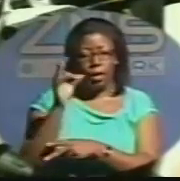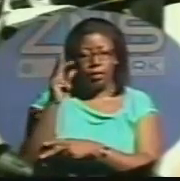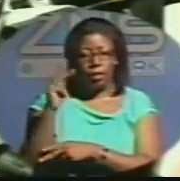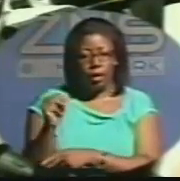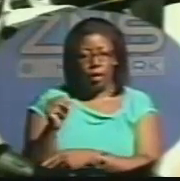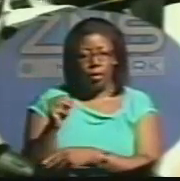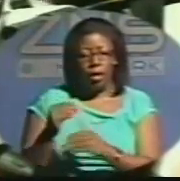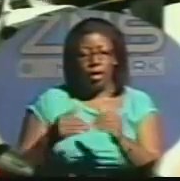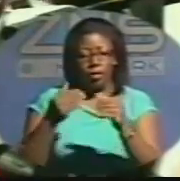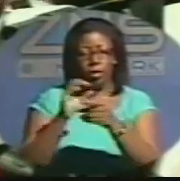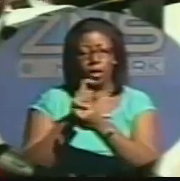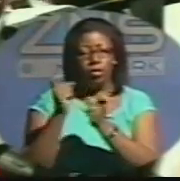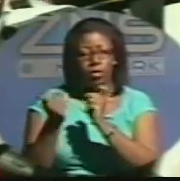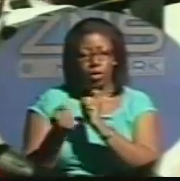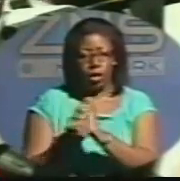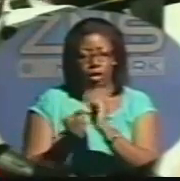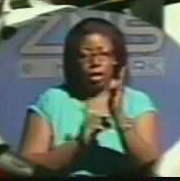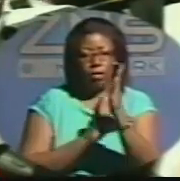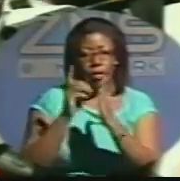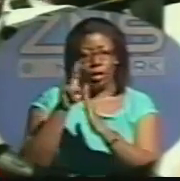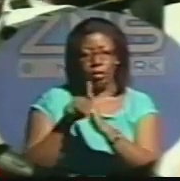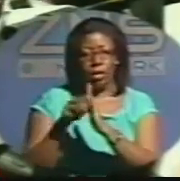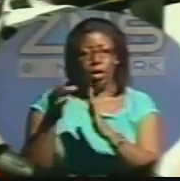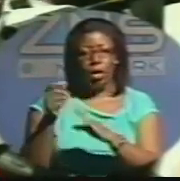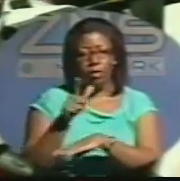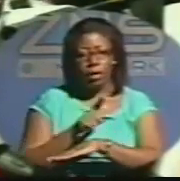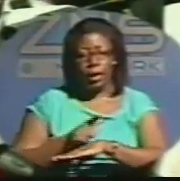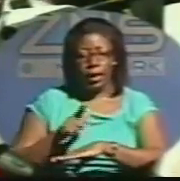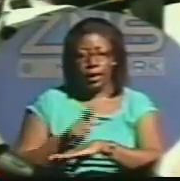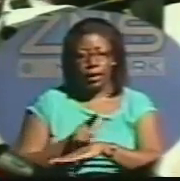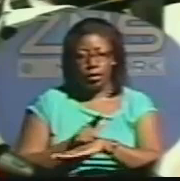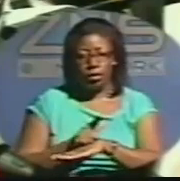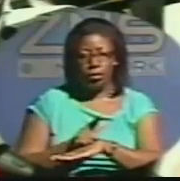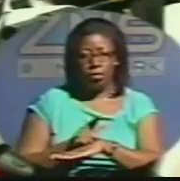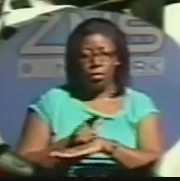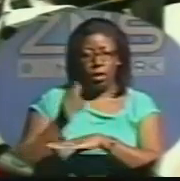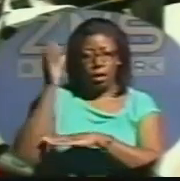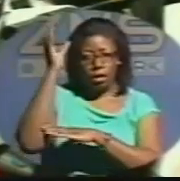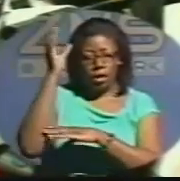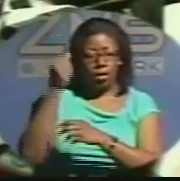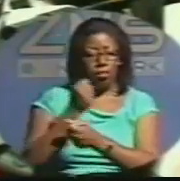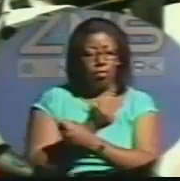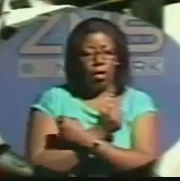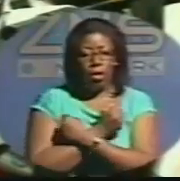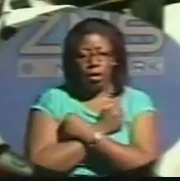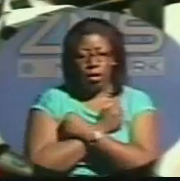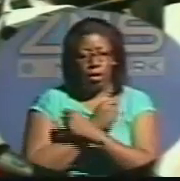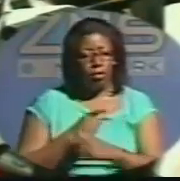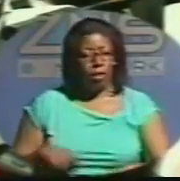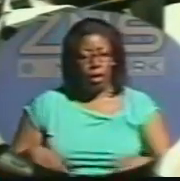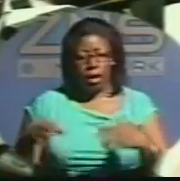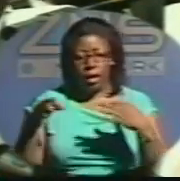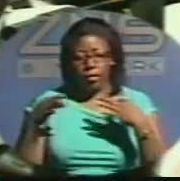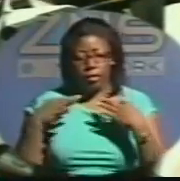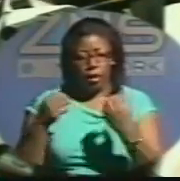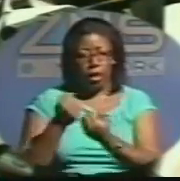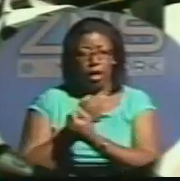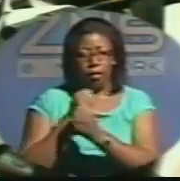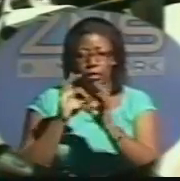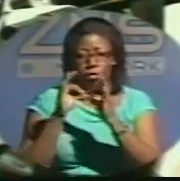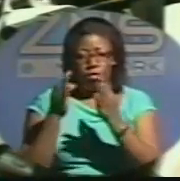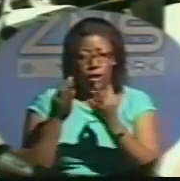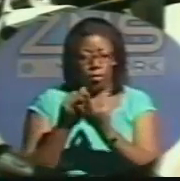change, advancement and development of the land. Charlie loved life. He loved his family. He loved